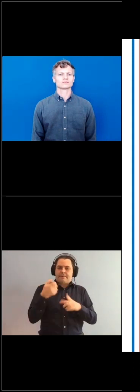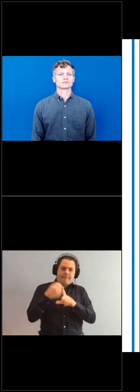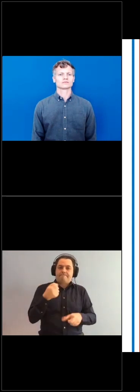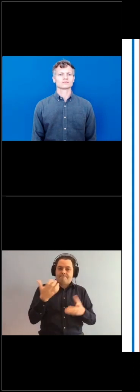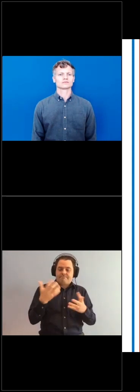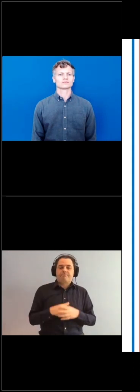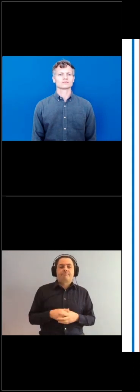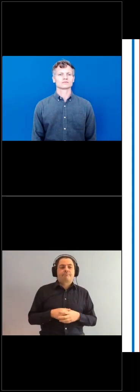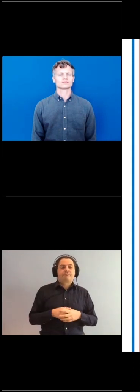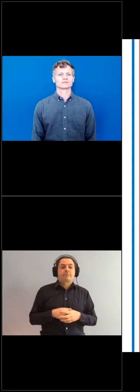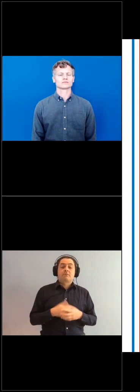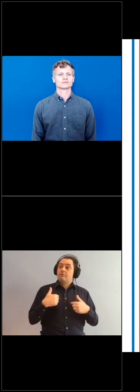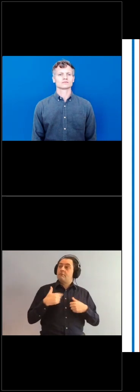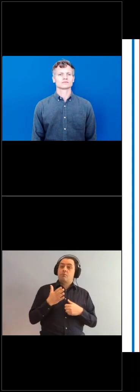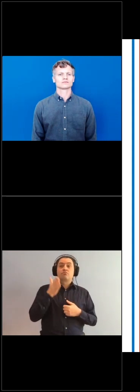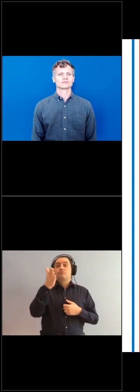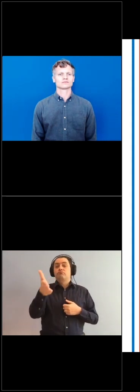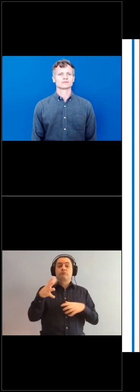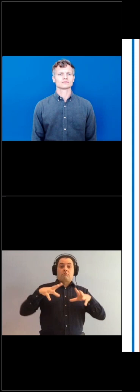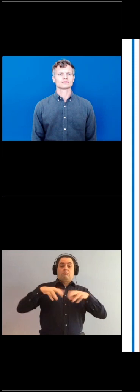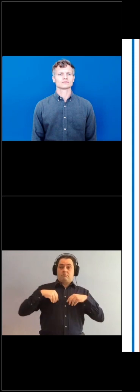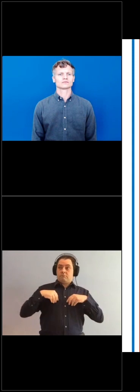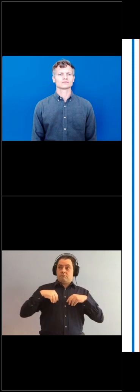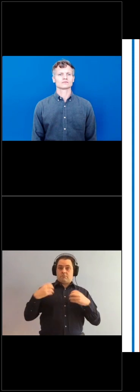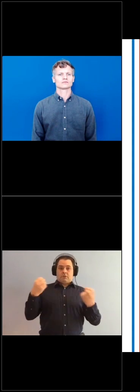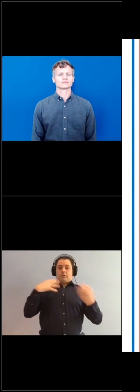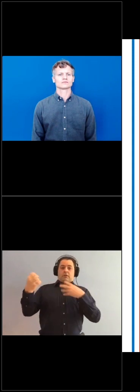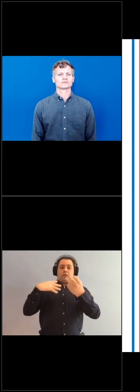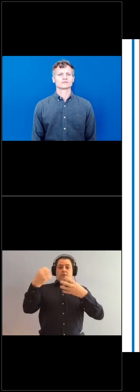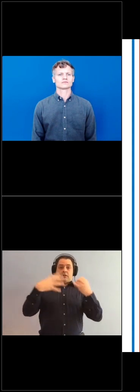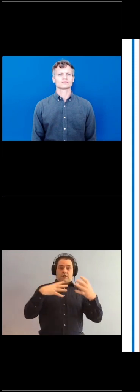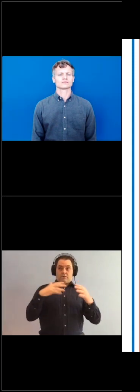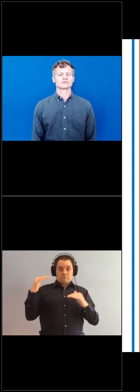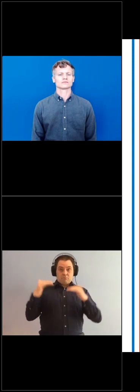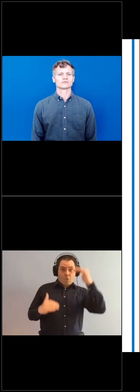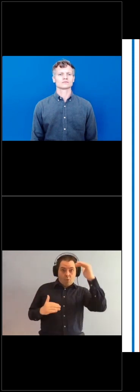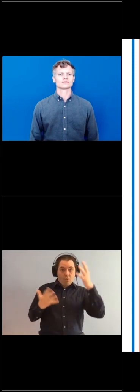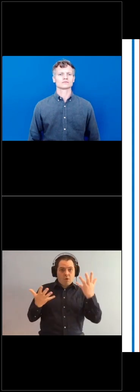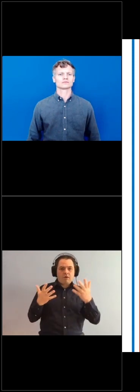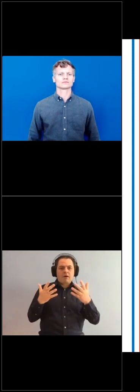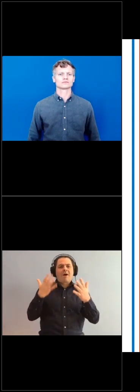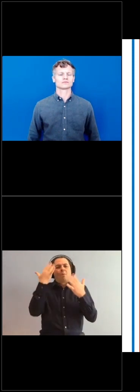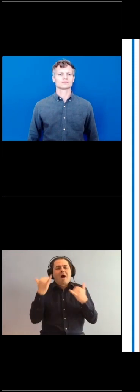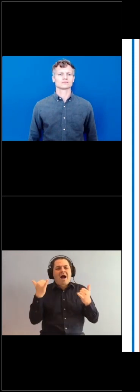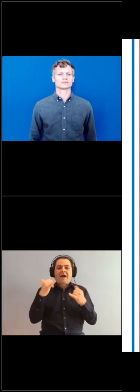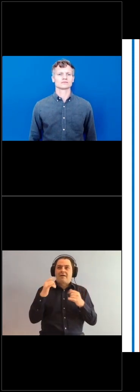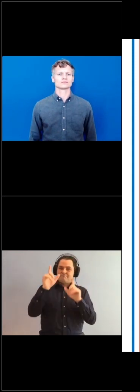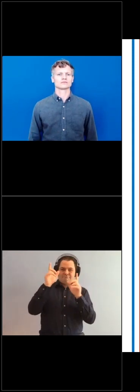that persons with disabilities might be more exposed to being reliant on assistance for